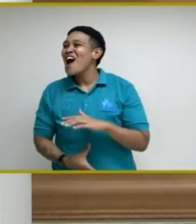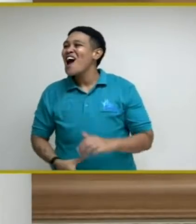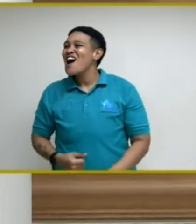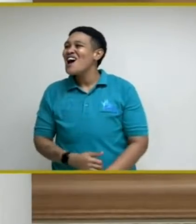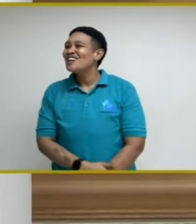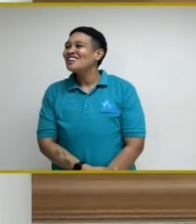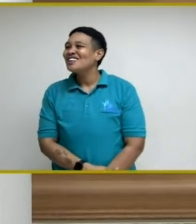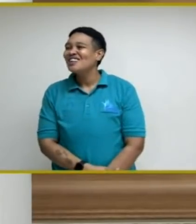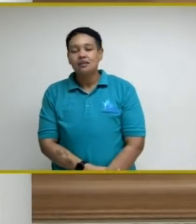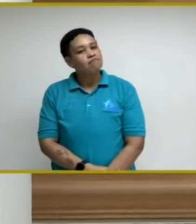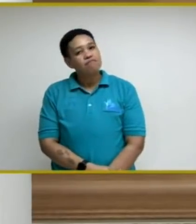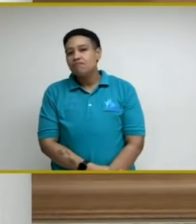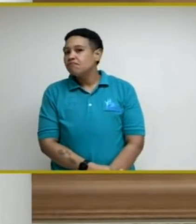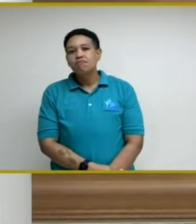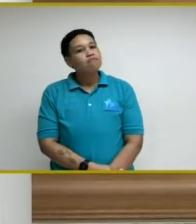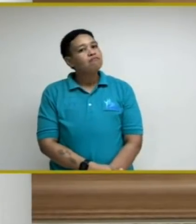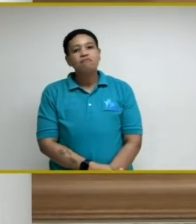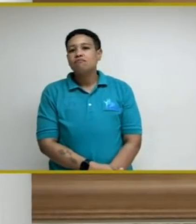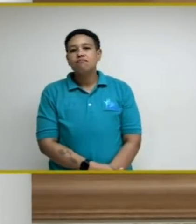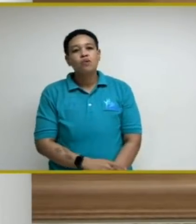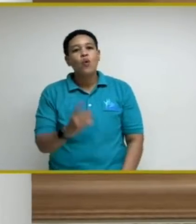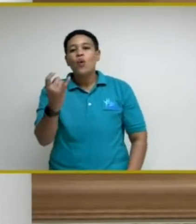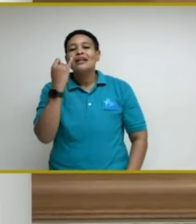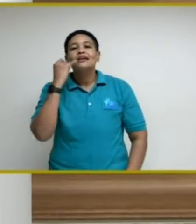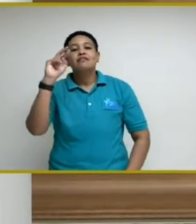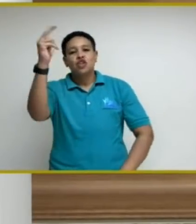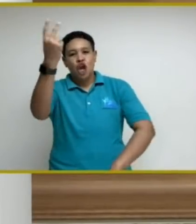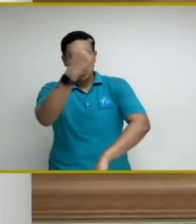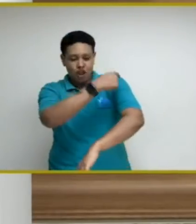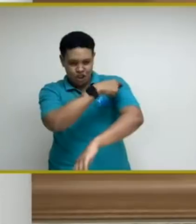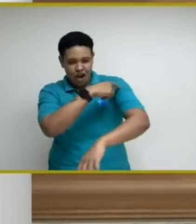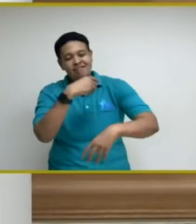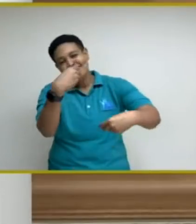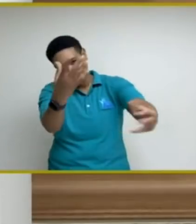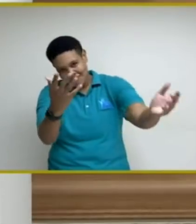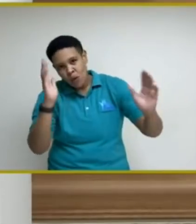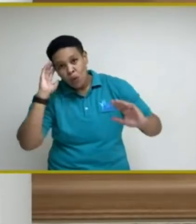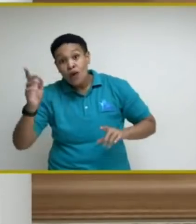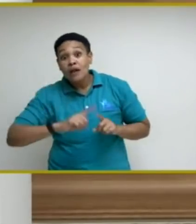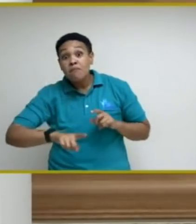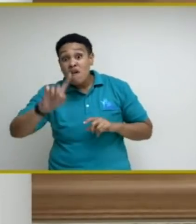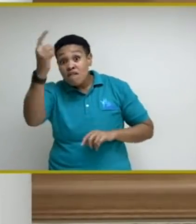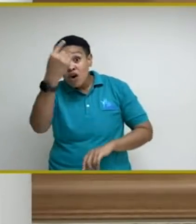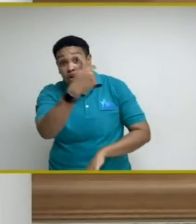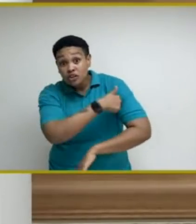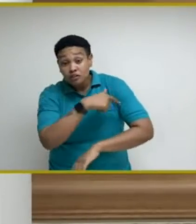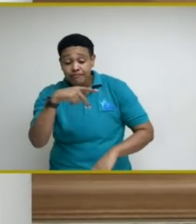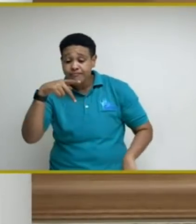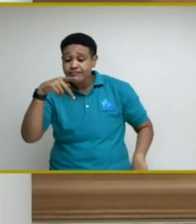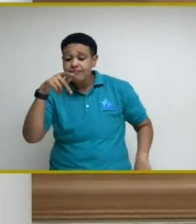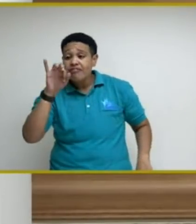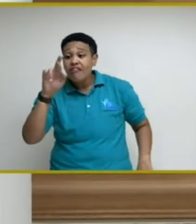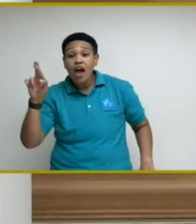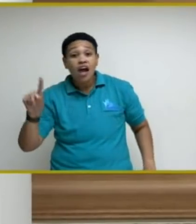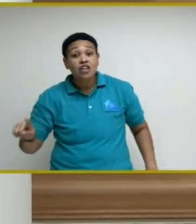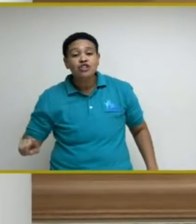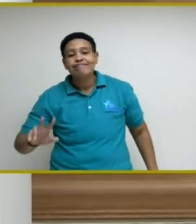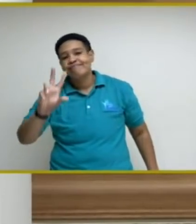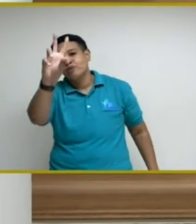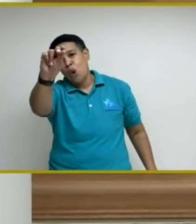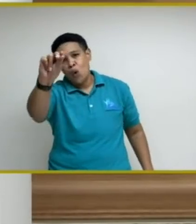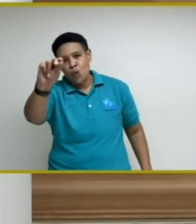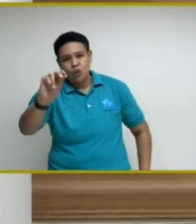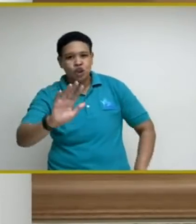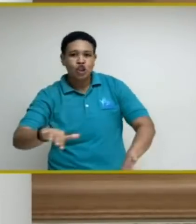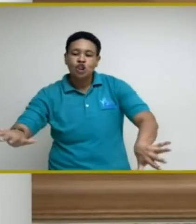that you are getting your second dose, which clearly requires you to get it. We're going to be focusing on our children because in